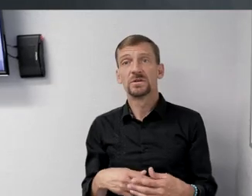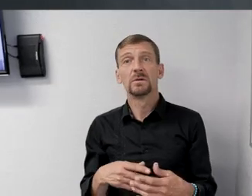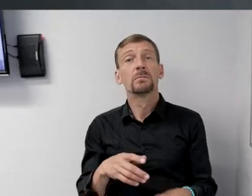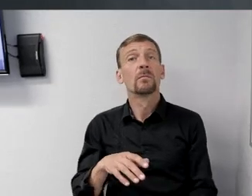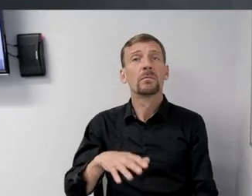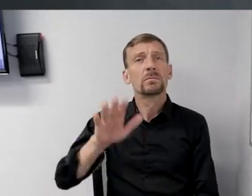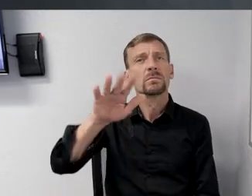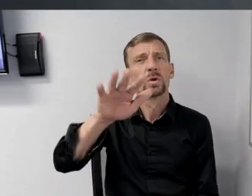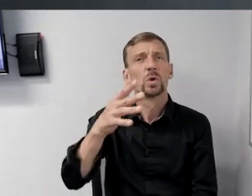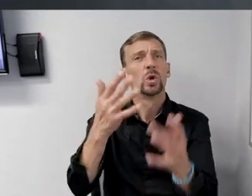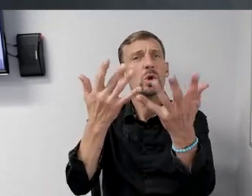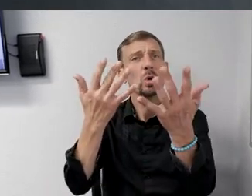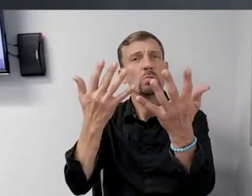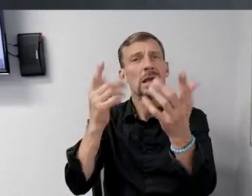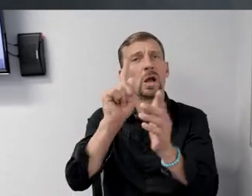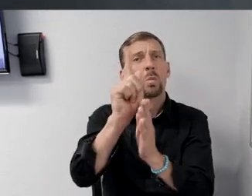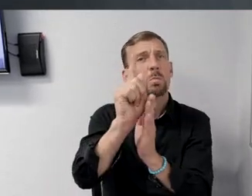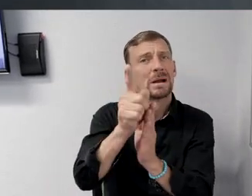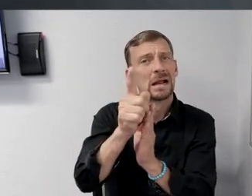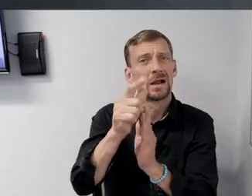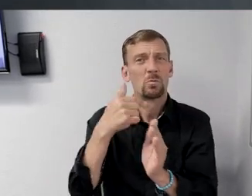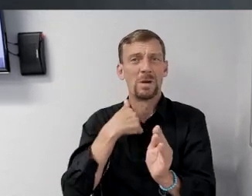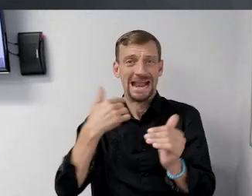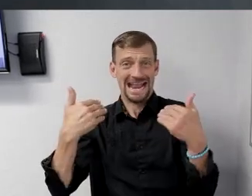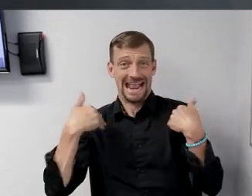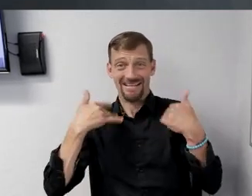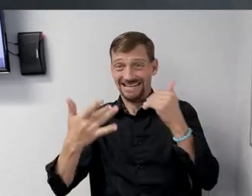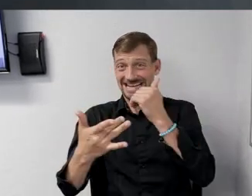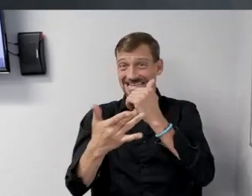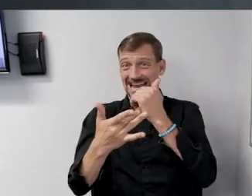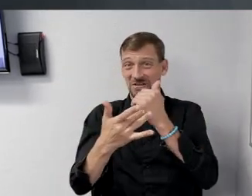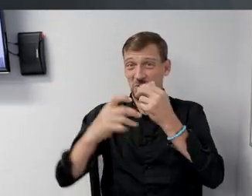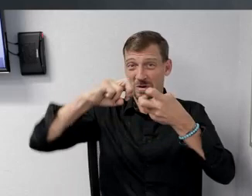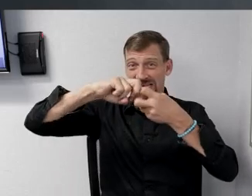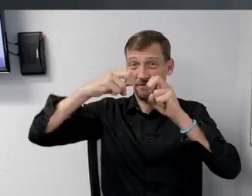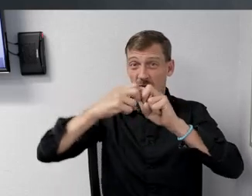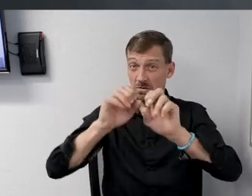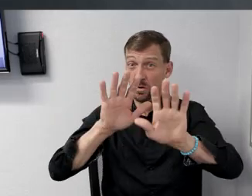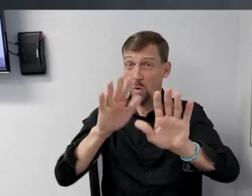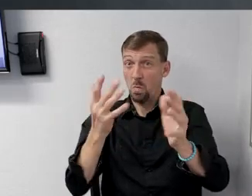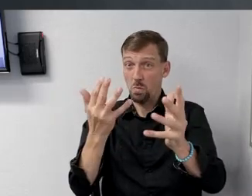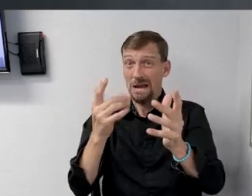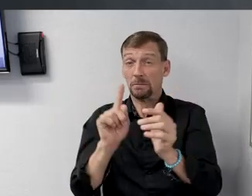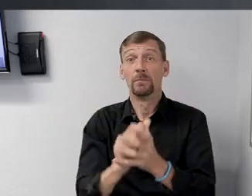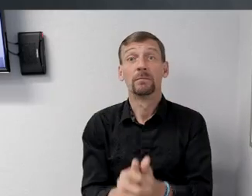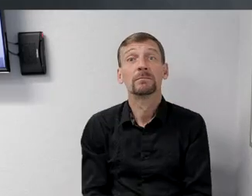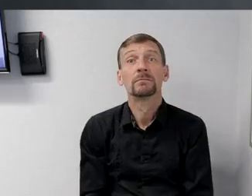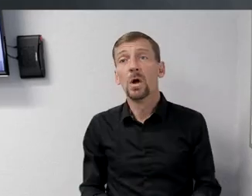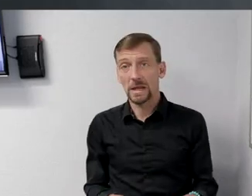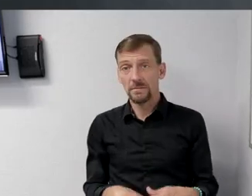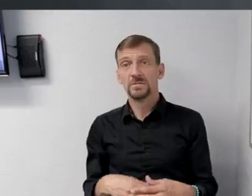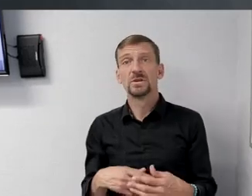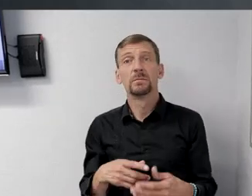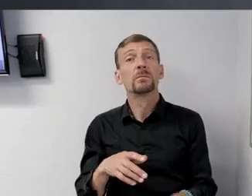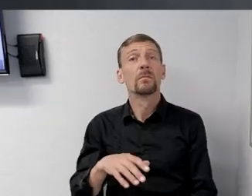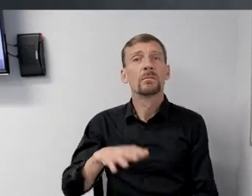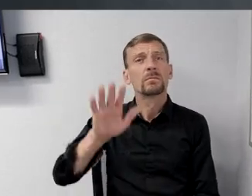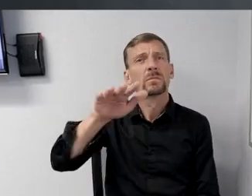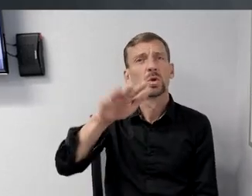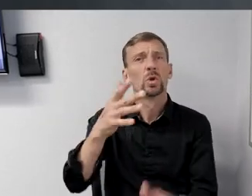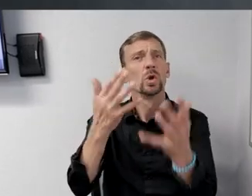June 30th. California hospitals are losing about $20 billion a month because of the lost